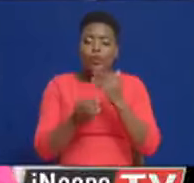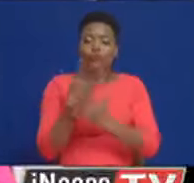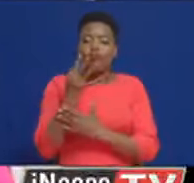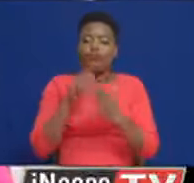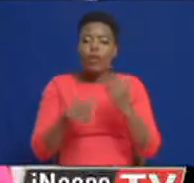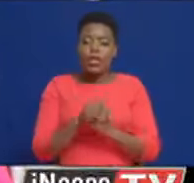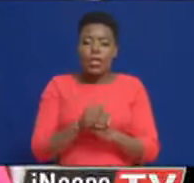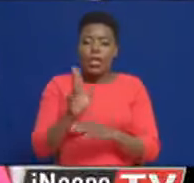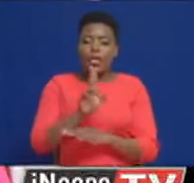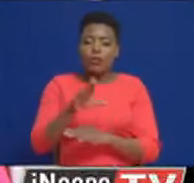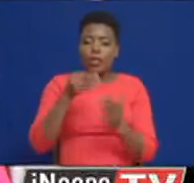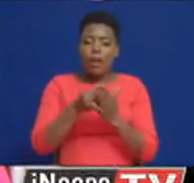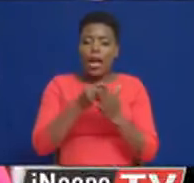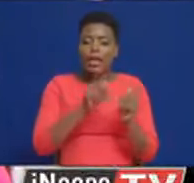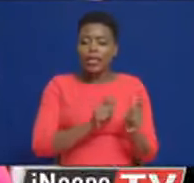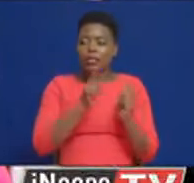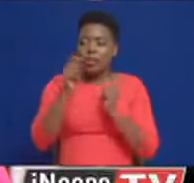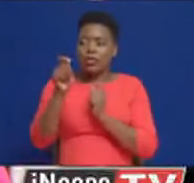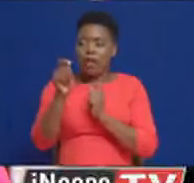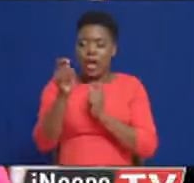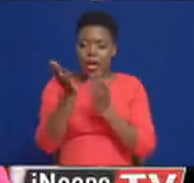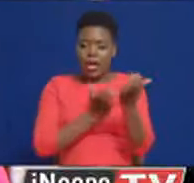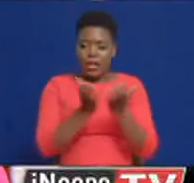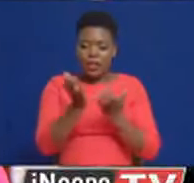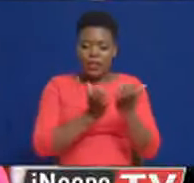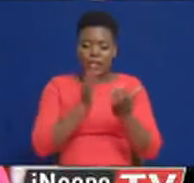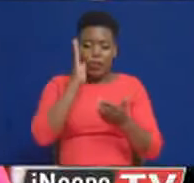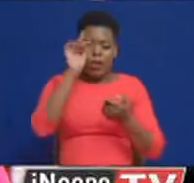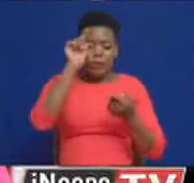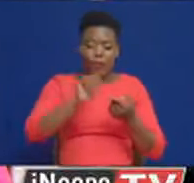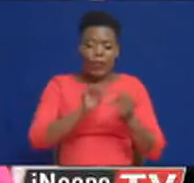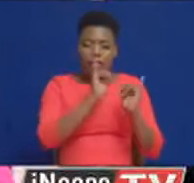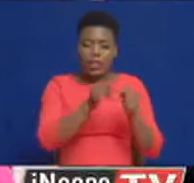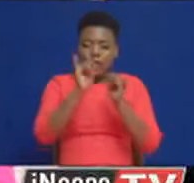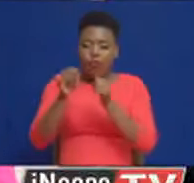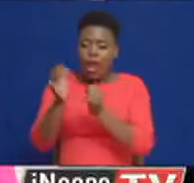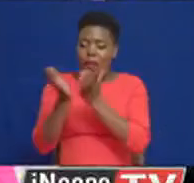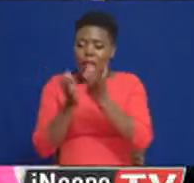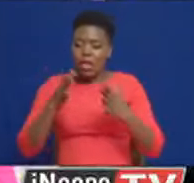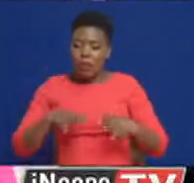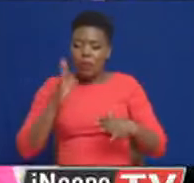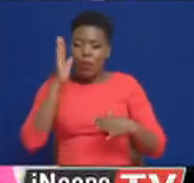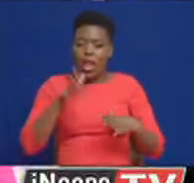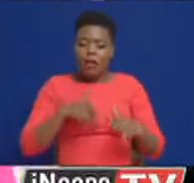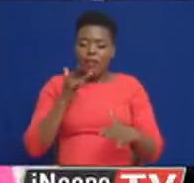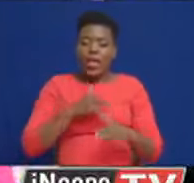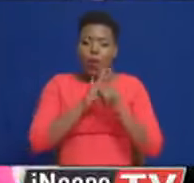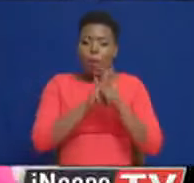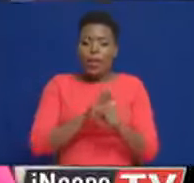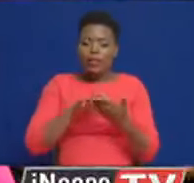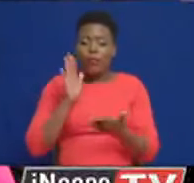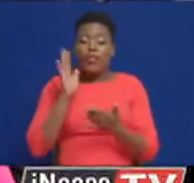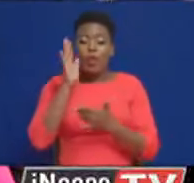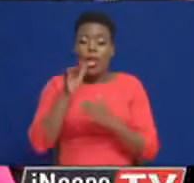formal money transfer services as individuals and businesses might seek